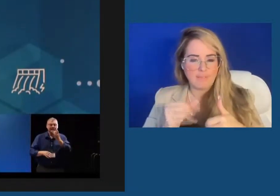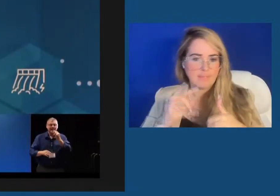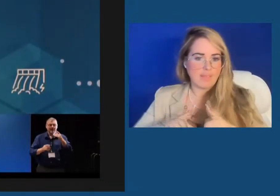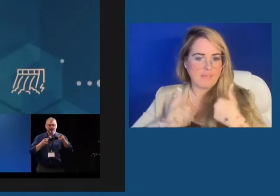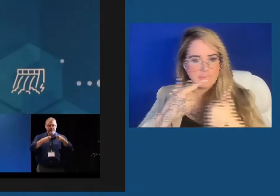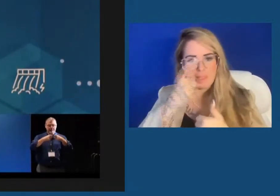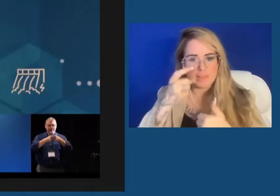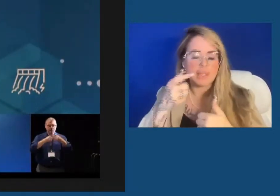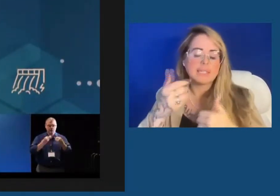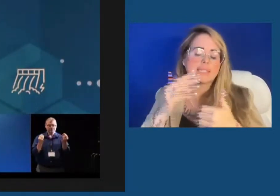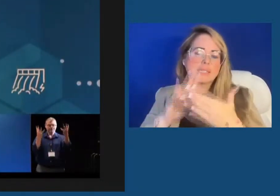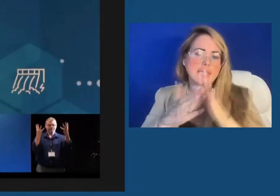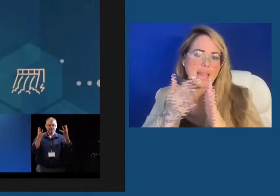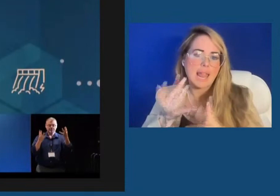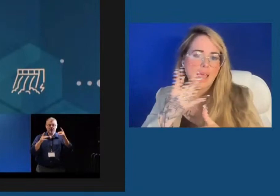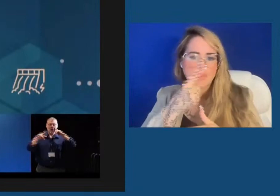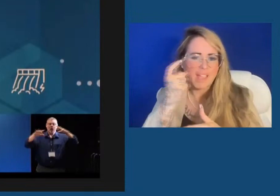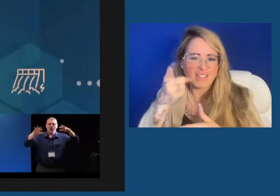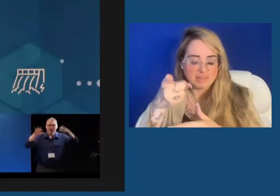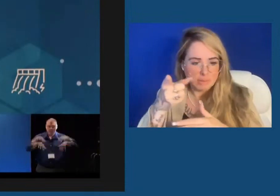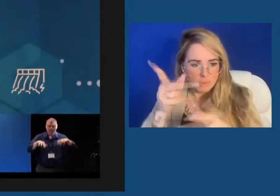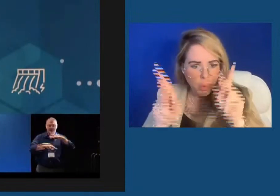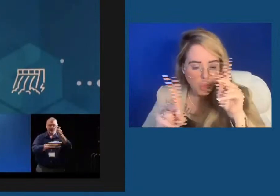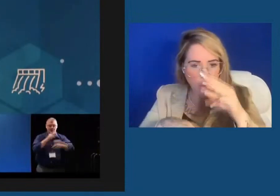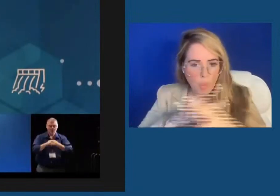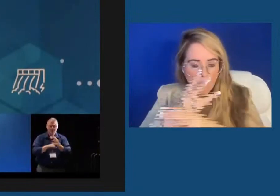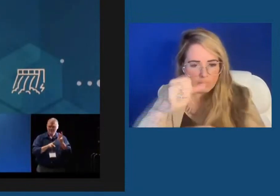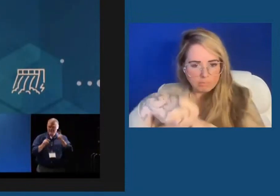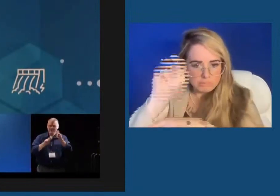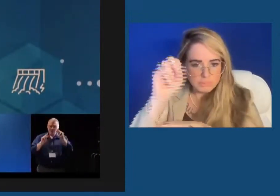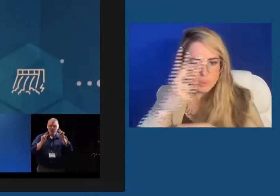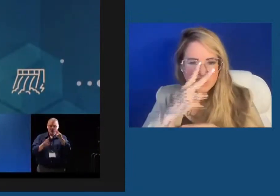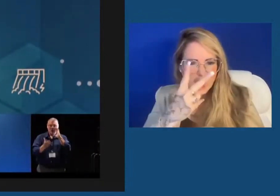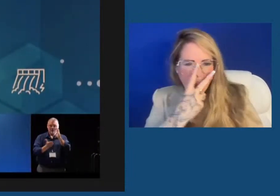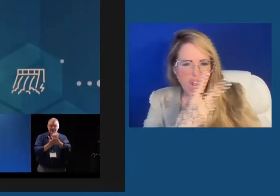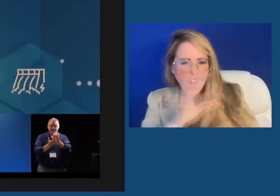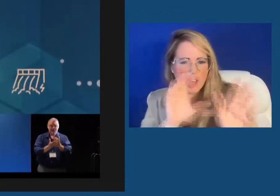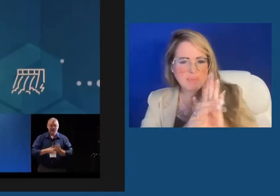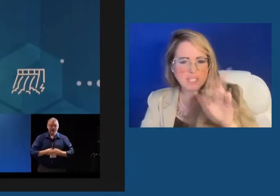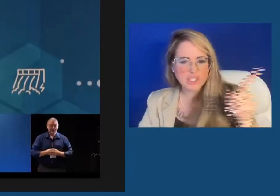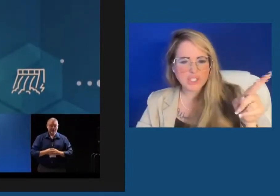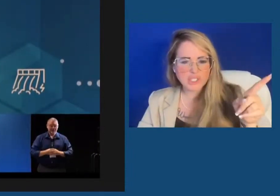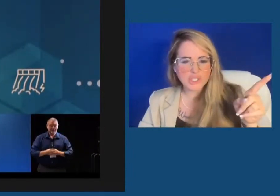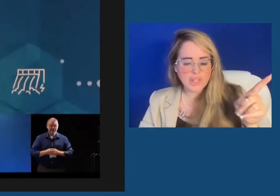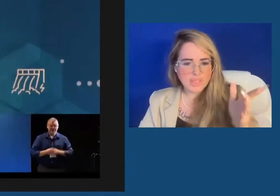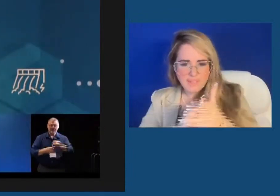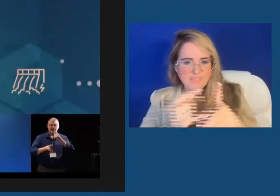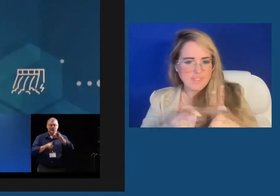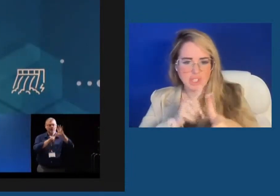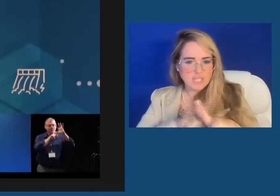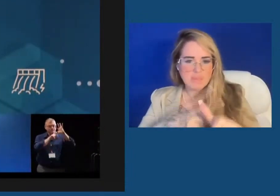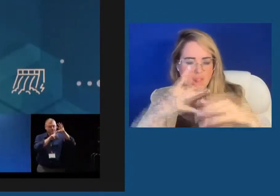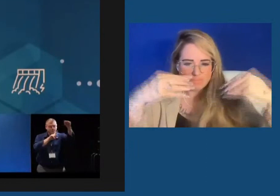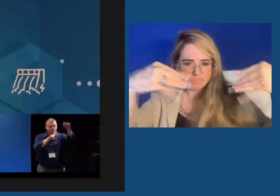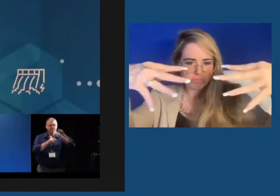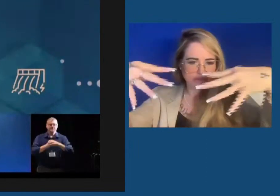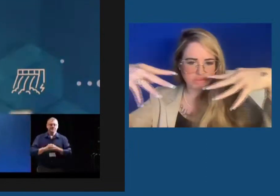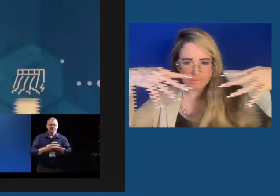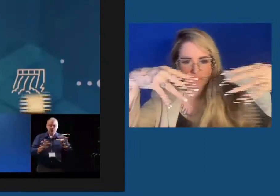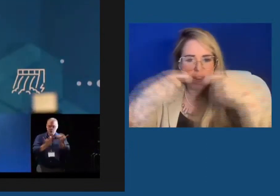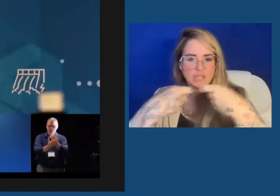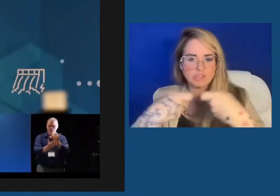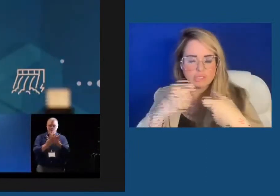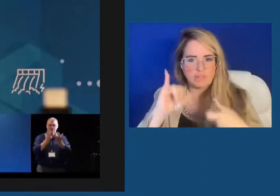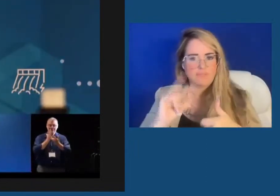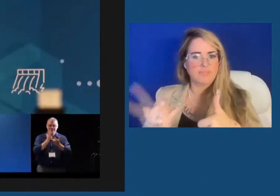electric lights. It stunned the world when people came and saw that. Look at the photographs. It was extraordinary. They debuted this new technology at the